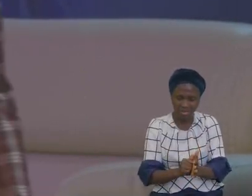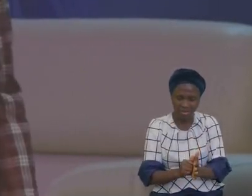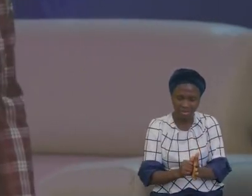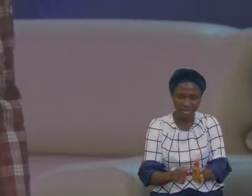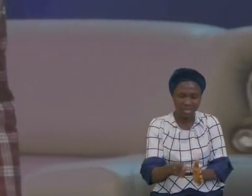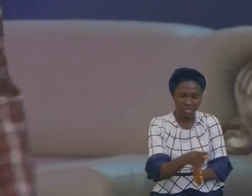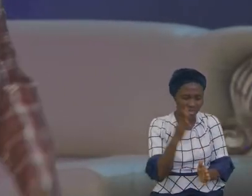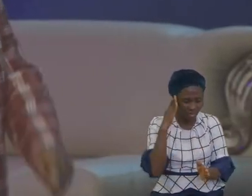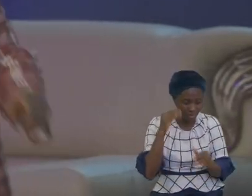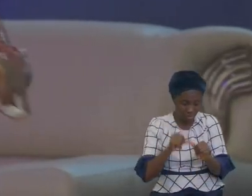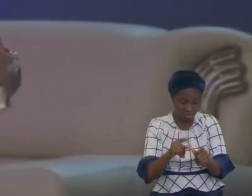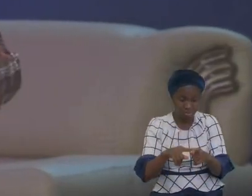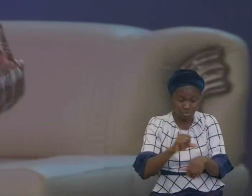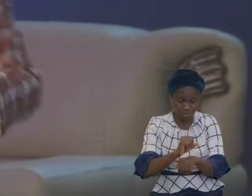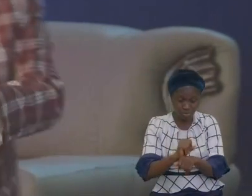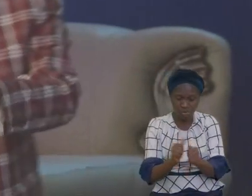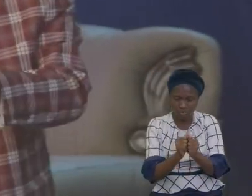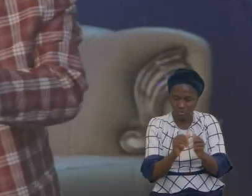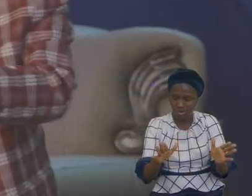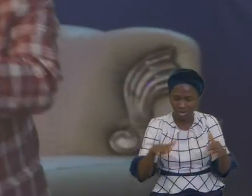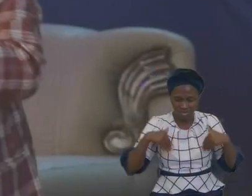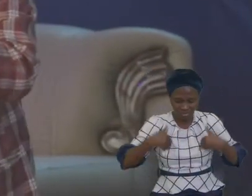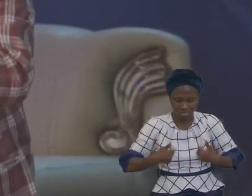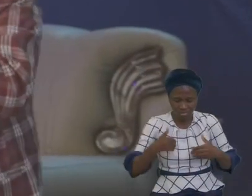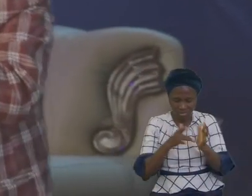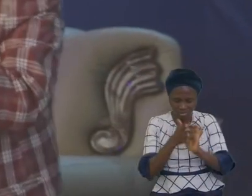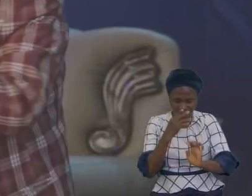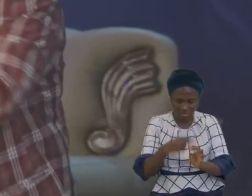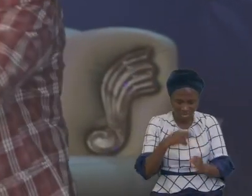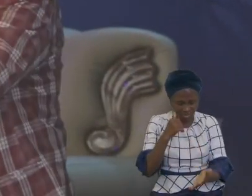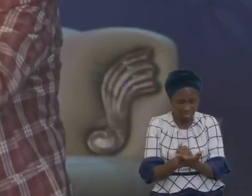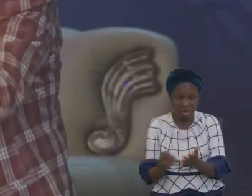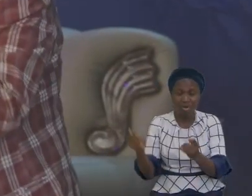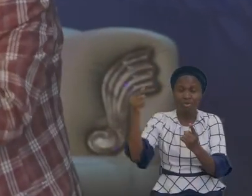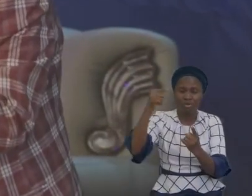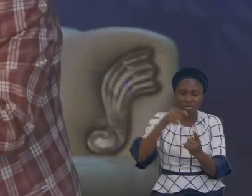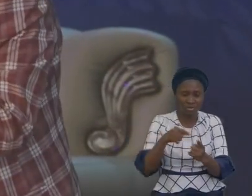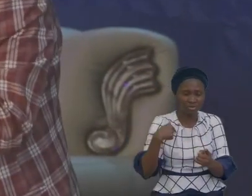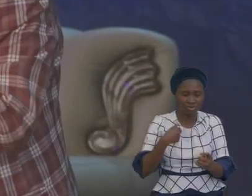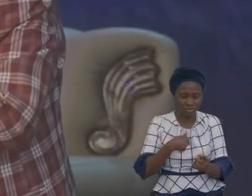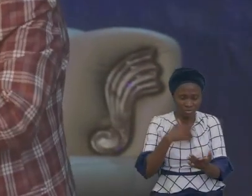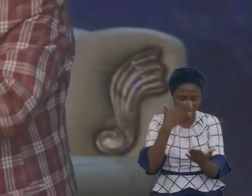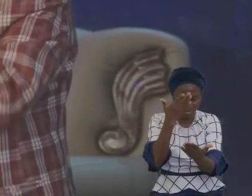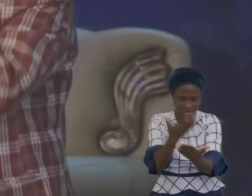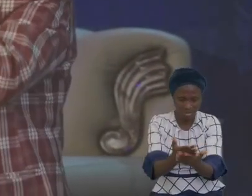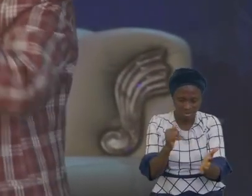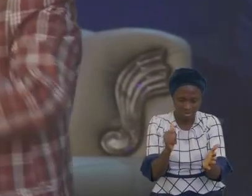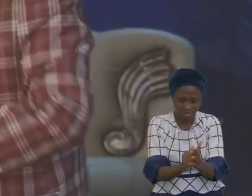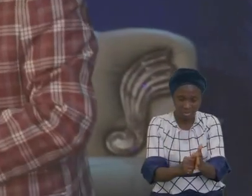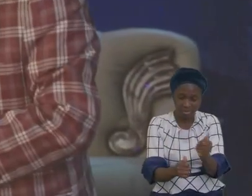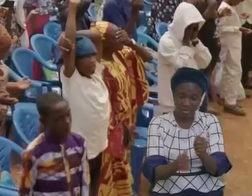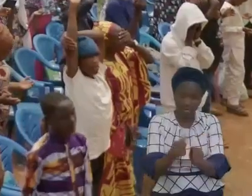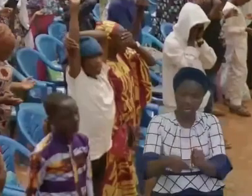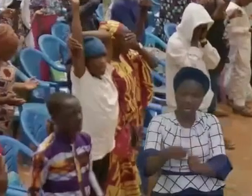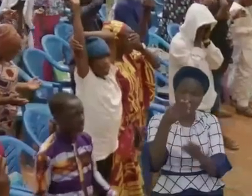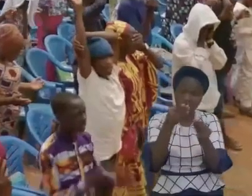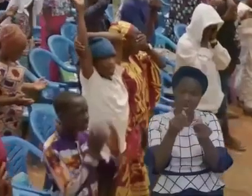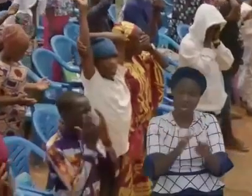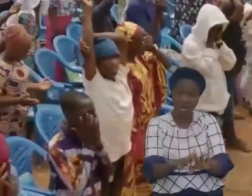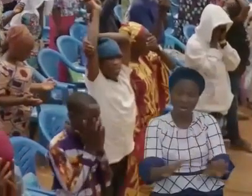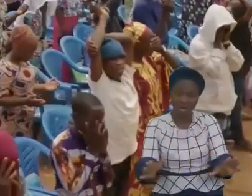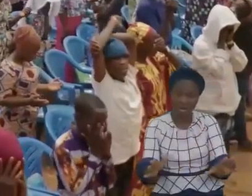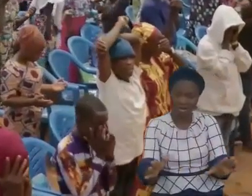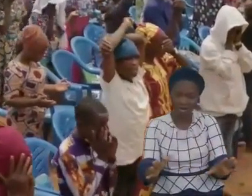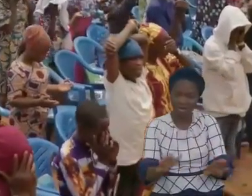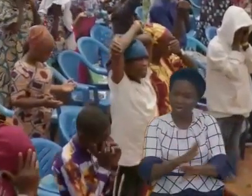until we reach that higher ground. Don't leave anyone here alone in Jesus' name.